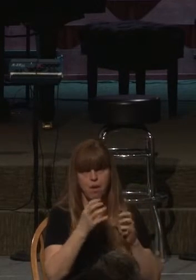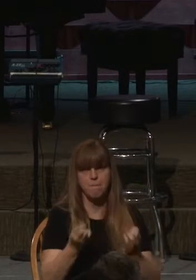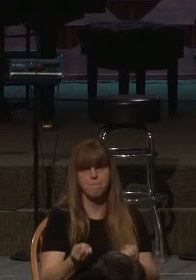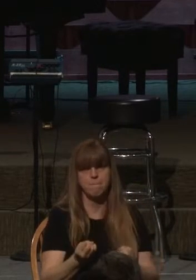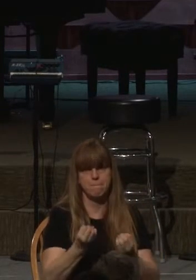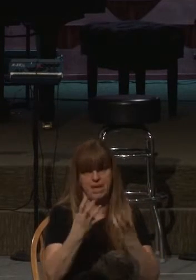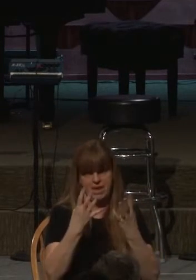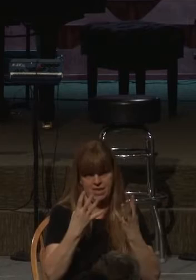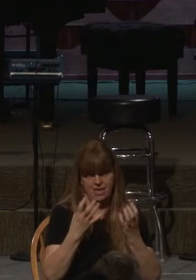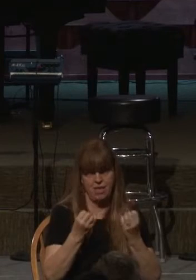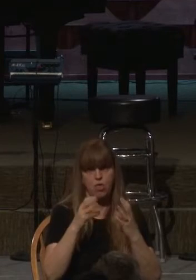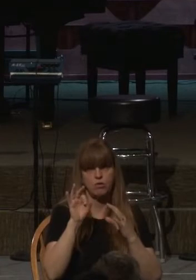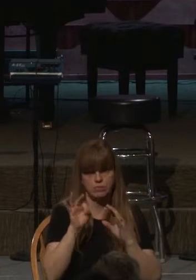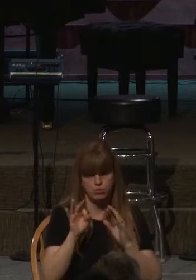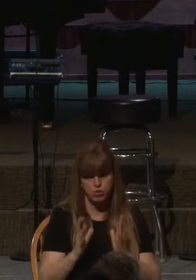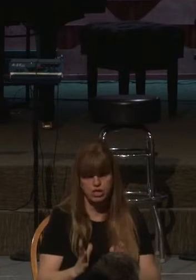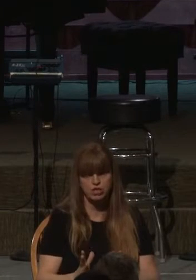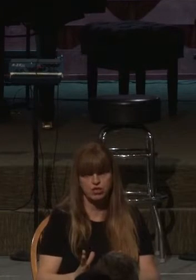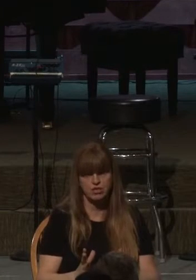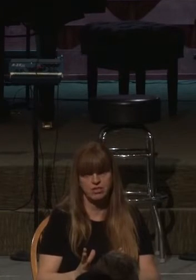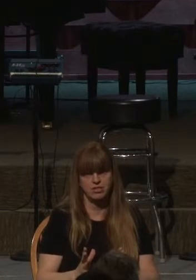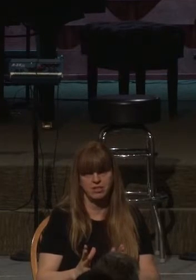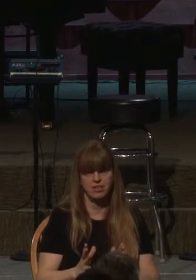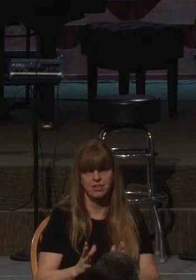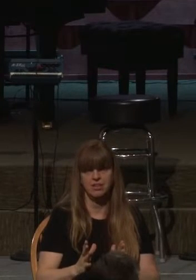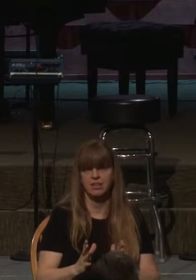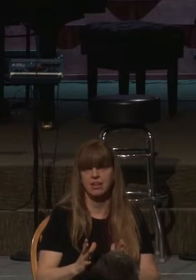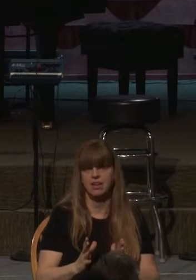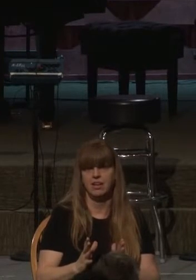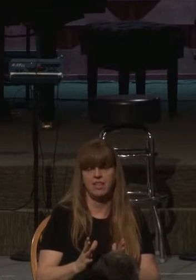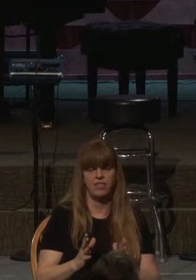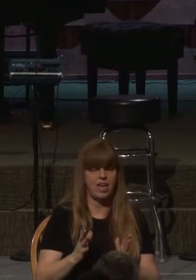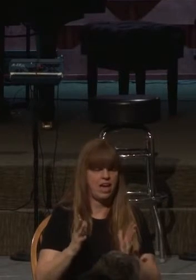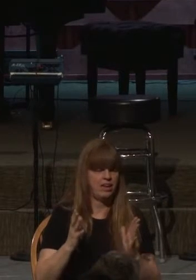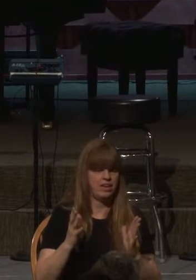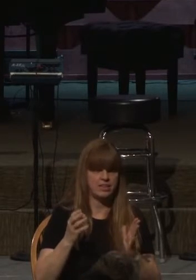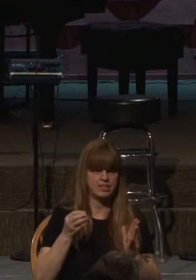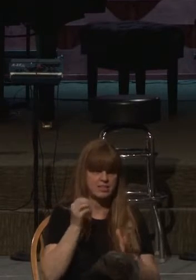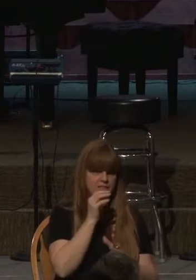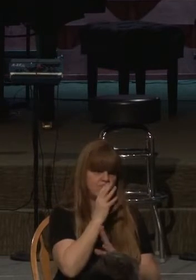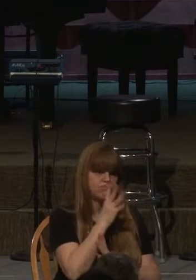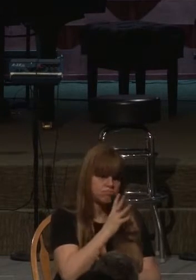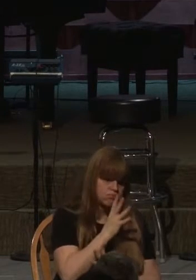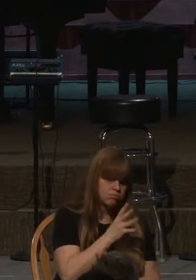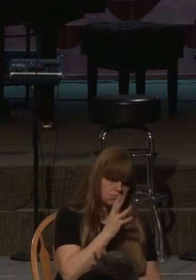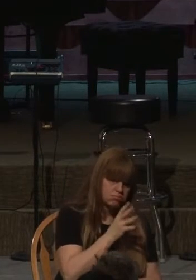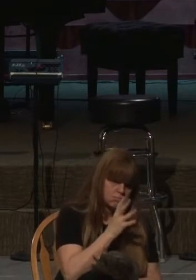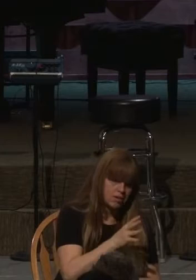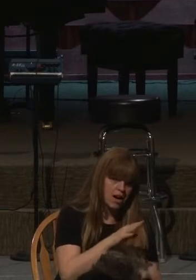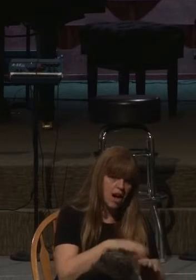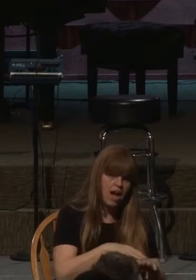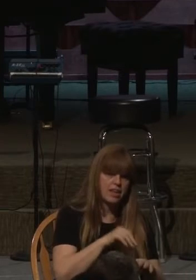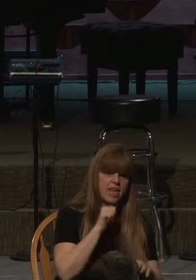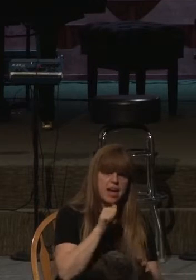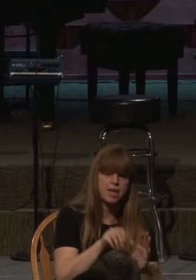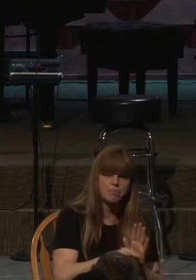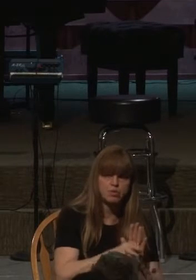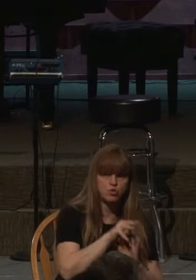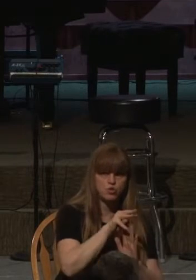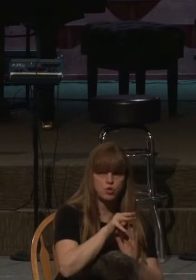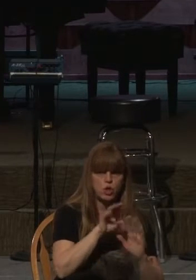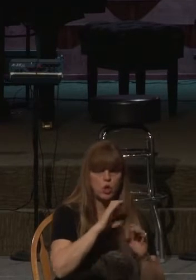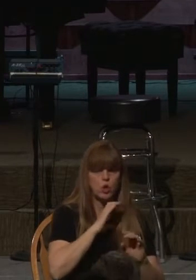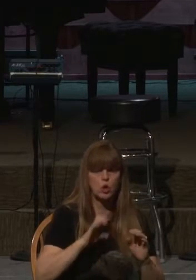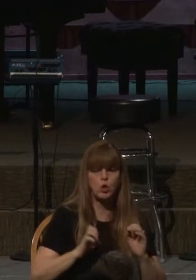that type that gets pummeled upon the immature, that new